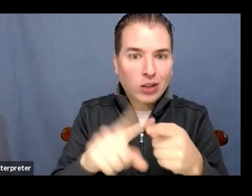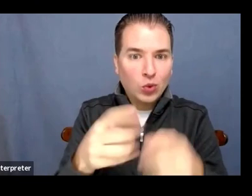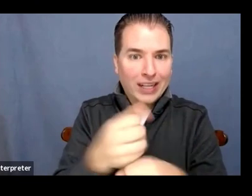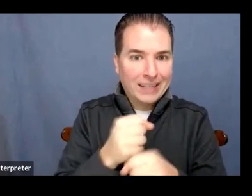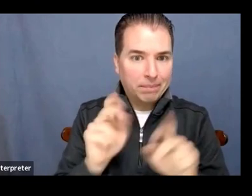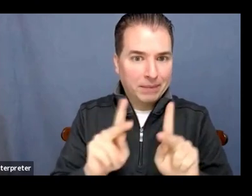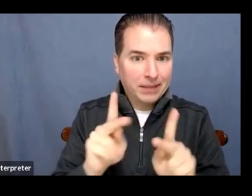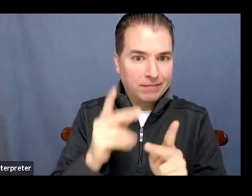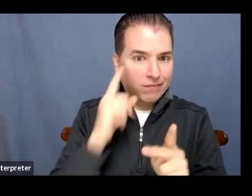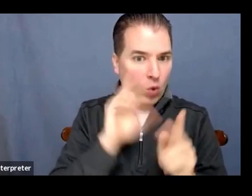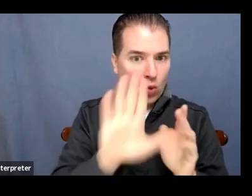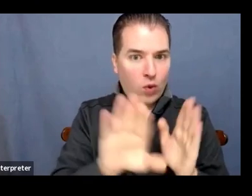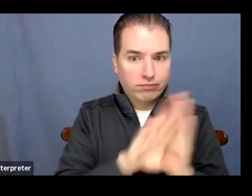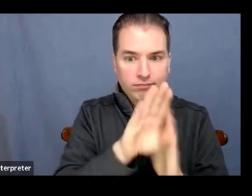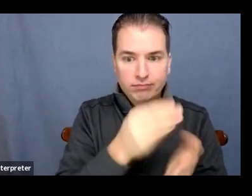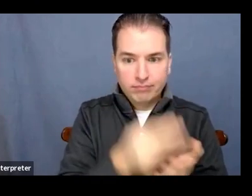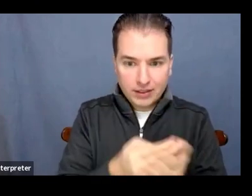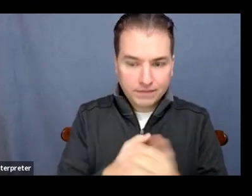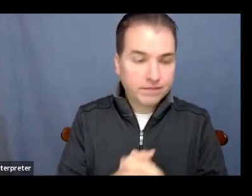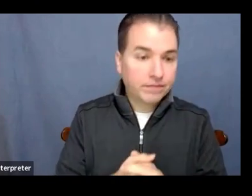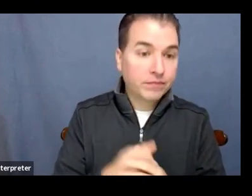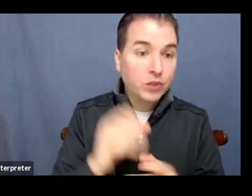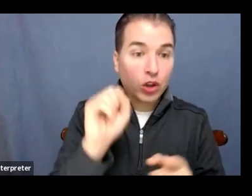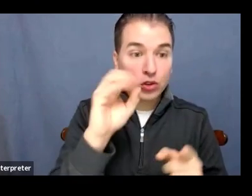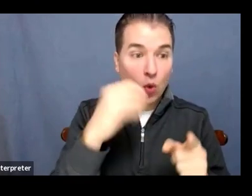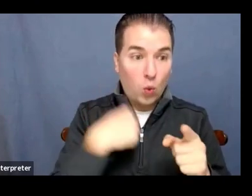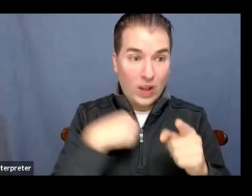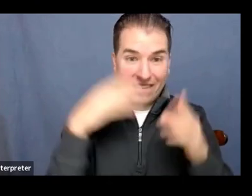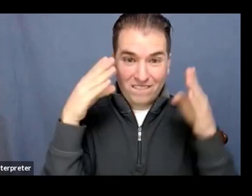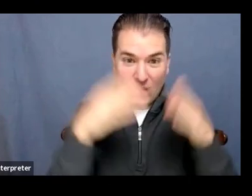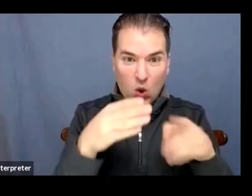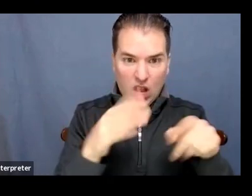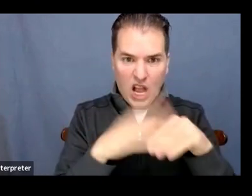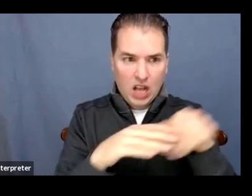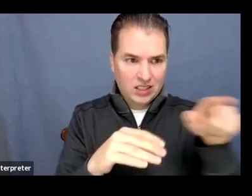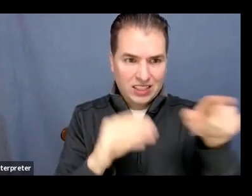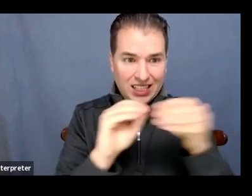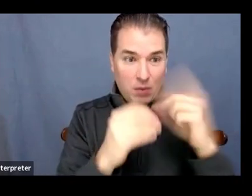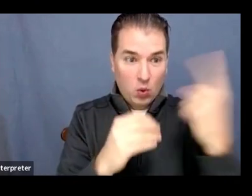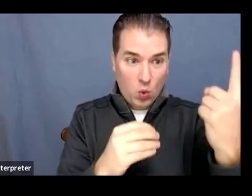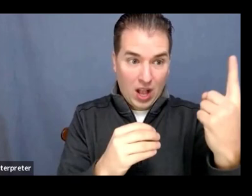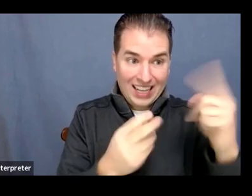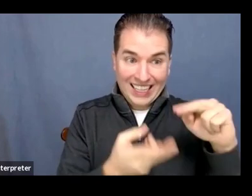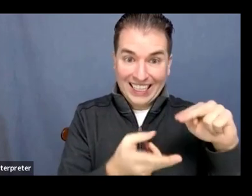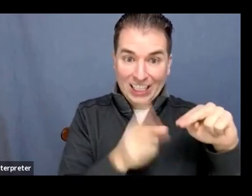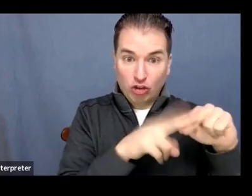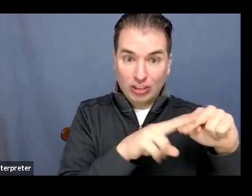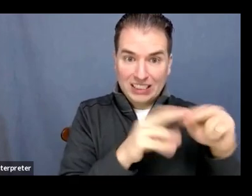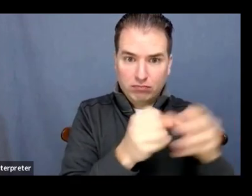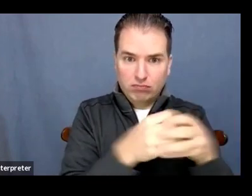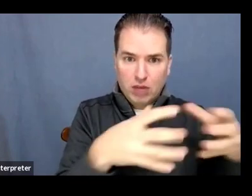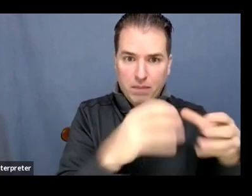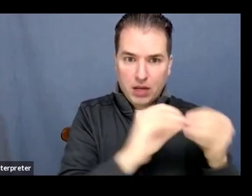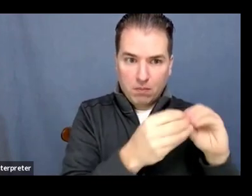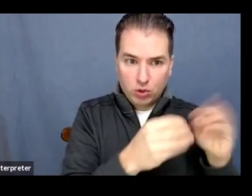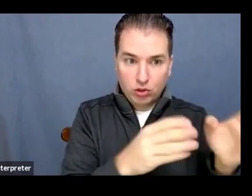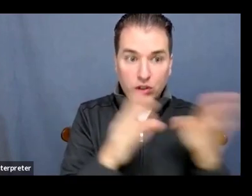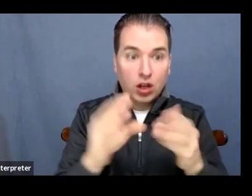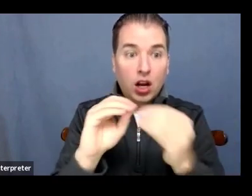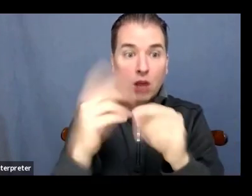kind of the direction we're headed. We're going to focus on the left side here of getting new customers and perhaps even increasing the retention rate.